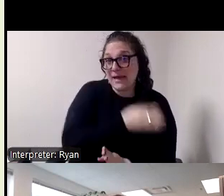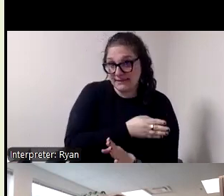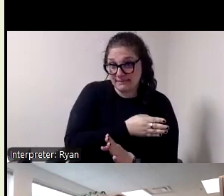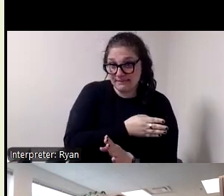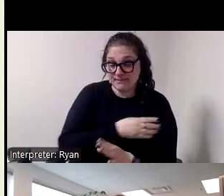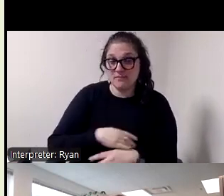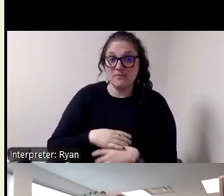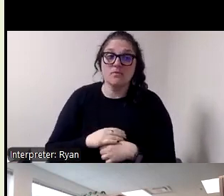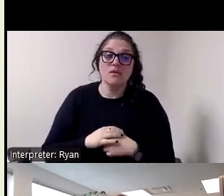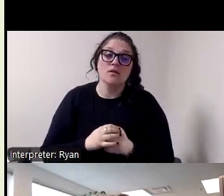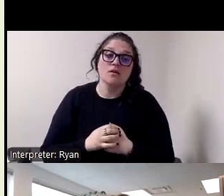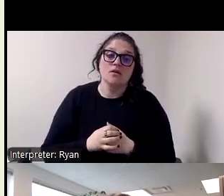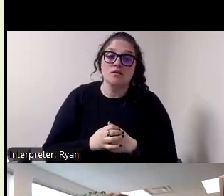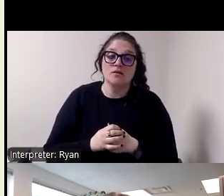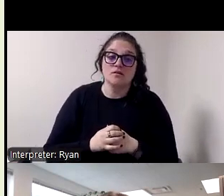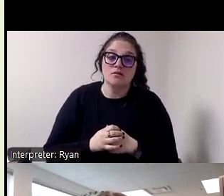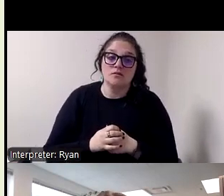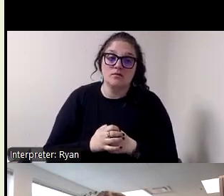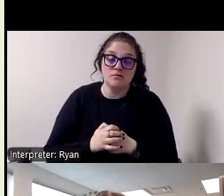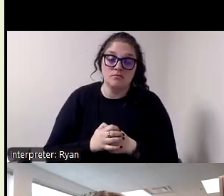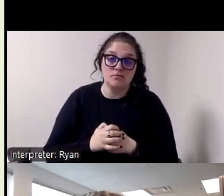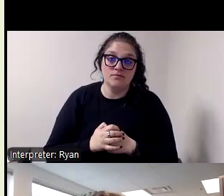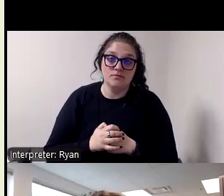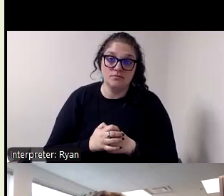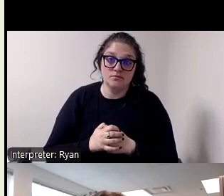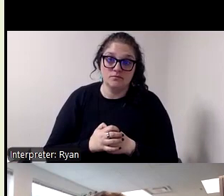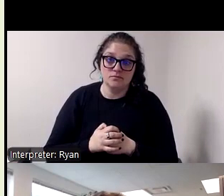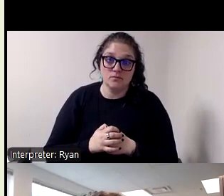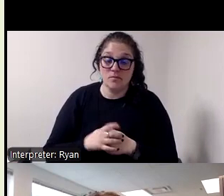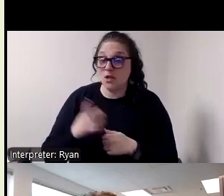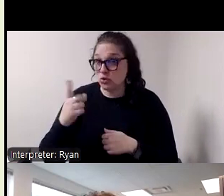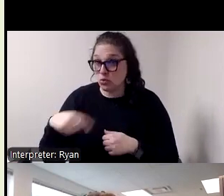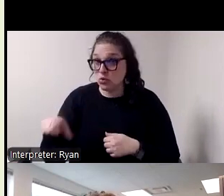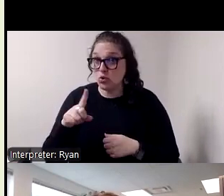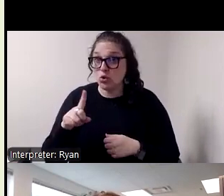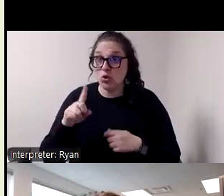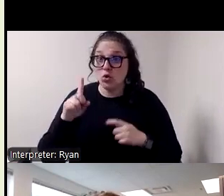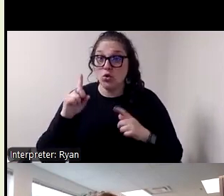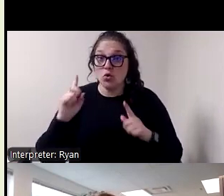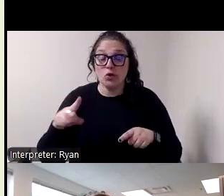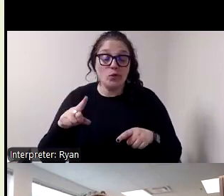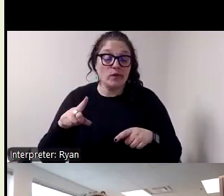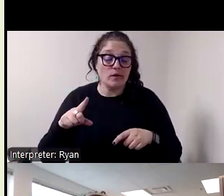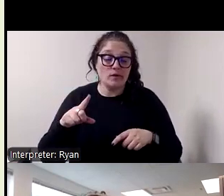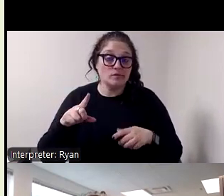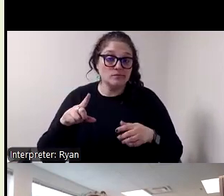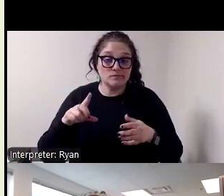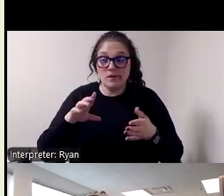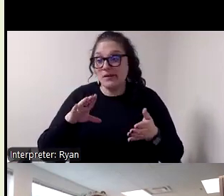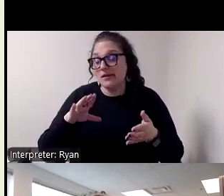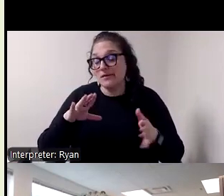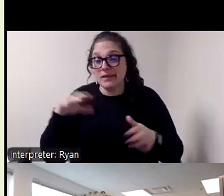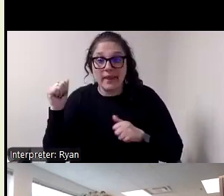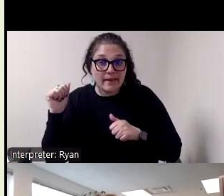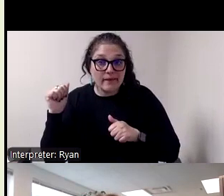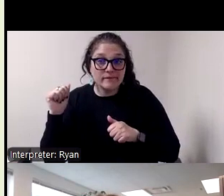So basically, say you are planning on going on extended leave, or you're going to